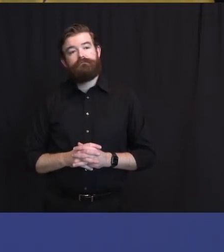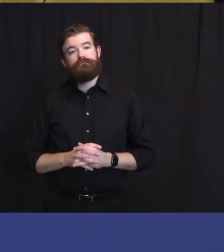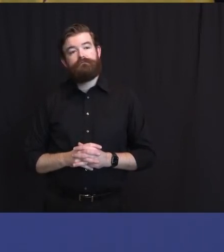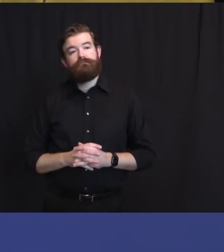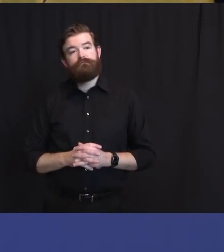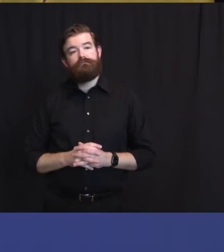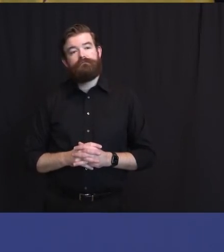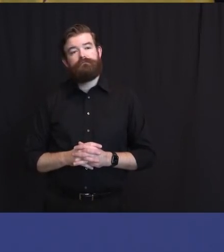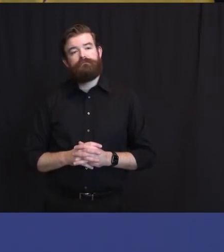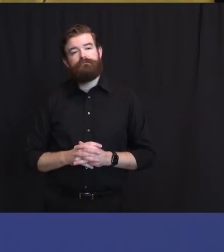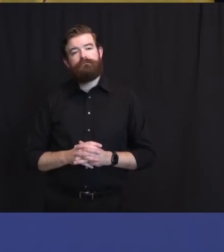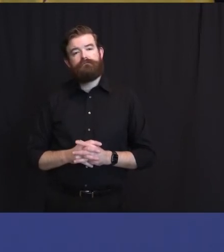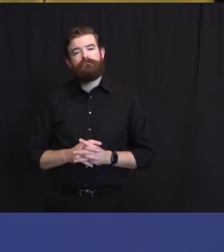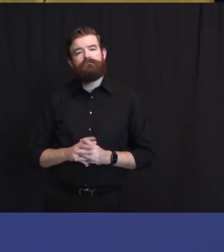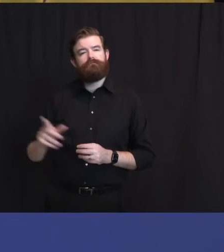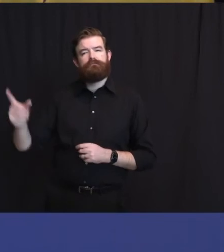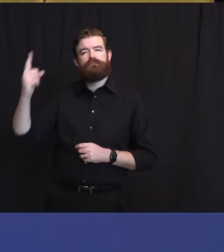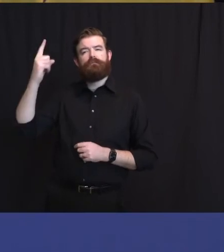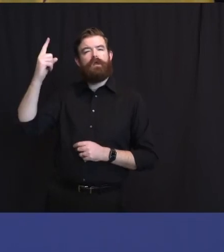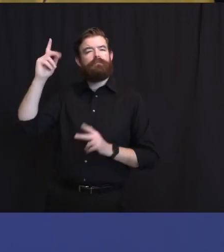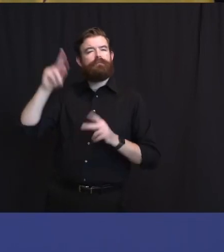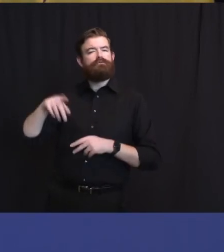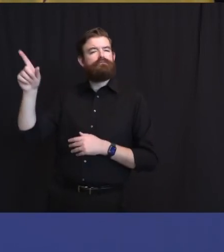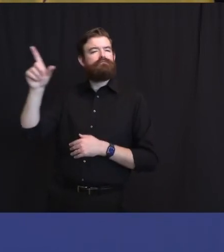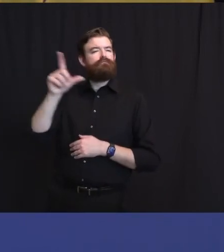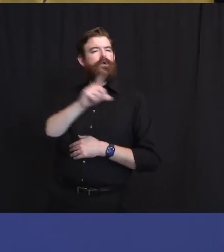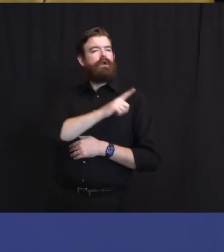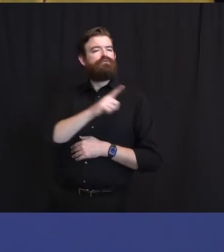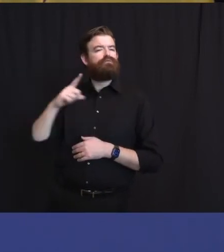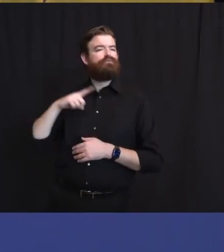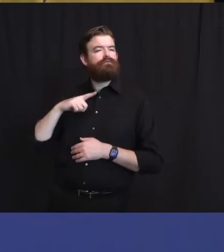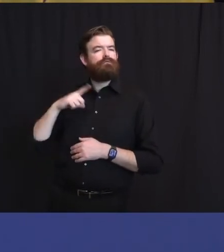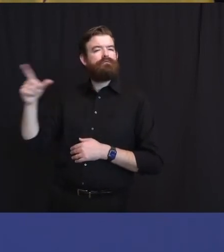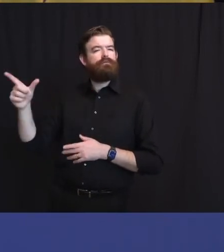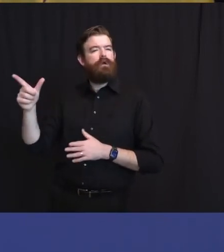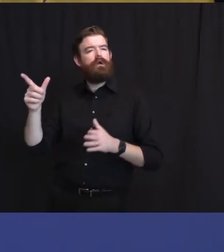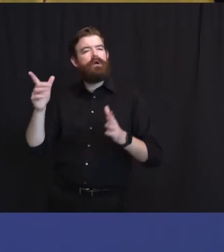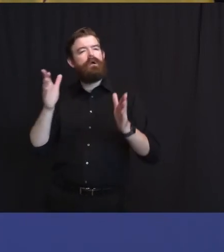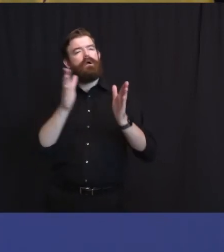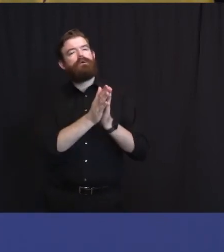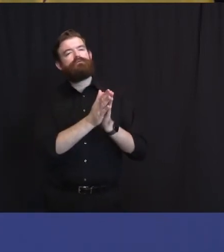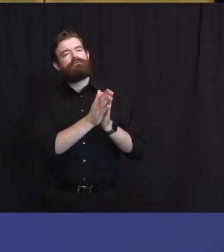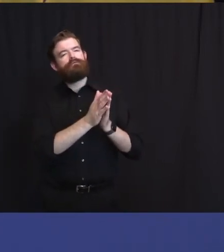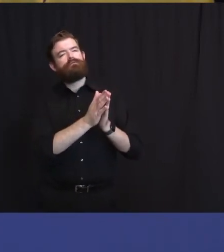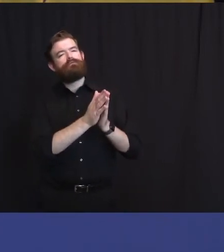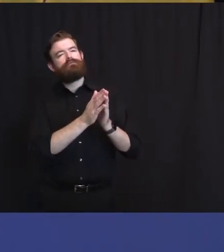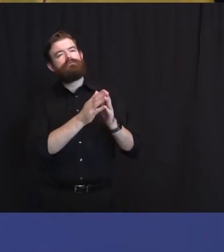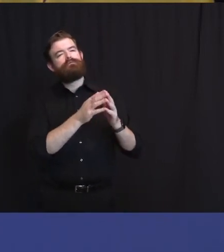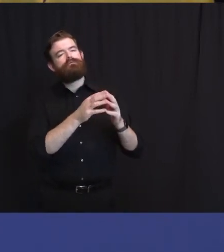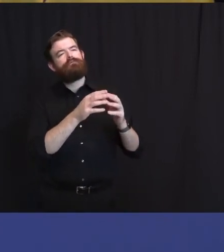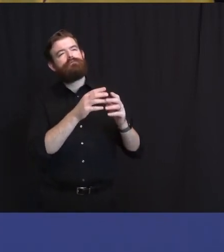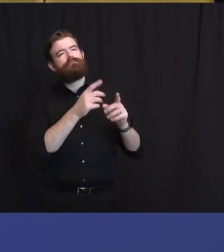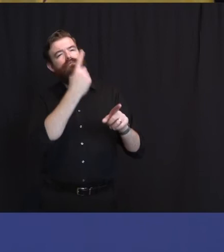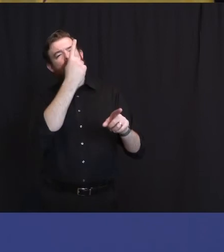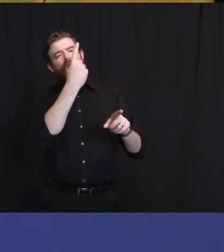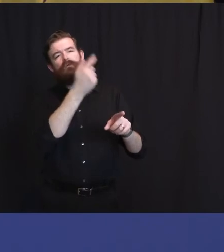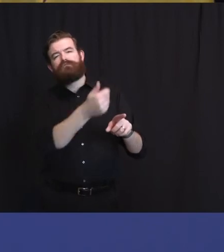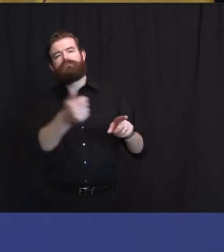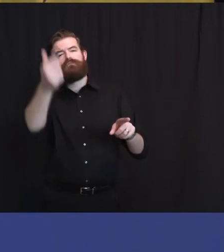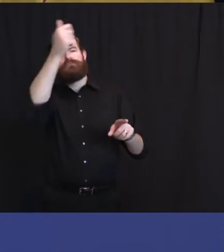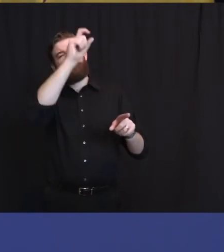commissioner's resignation over this issue of missing the deadline for vaccinations, and I just wanted to see what your response is. And where's the responsibility for that